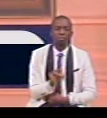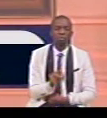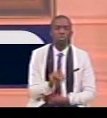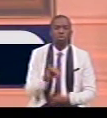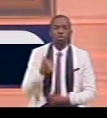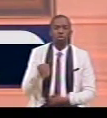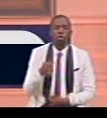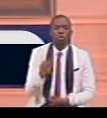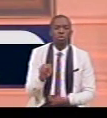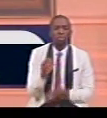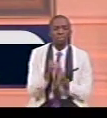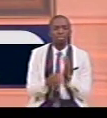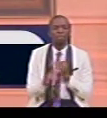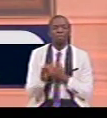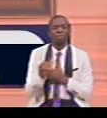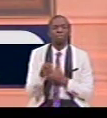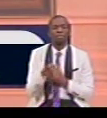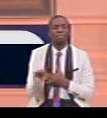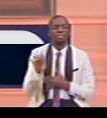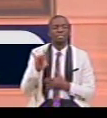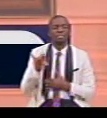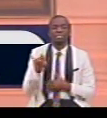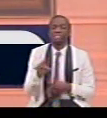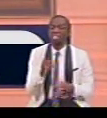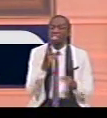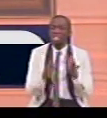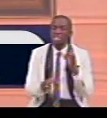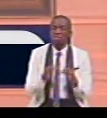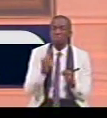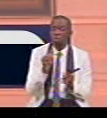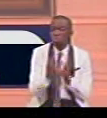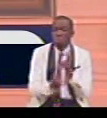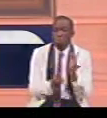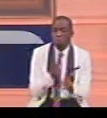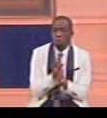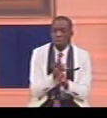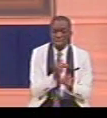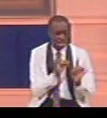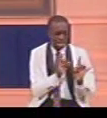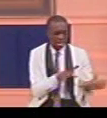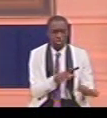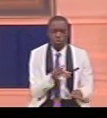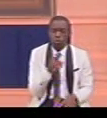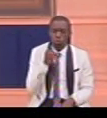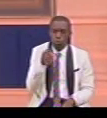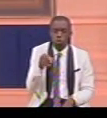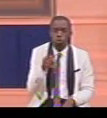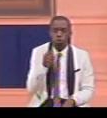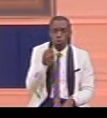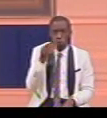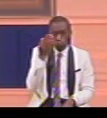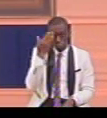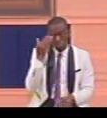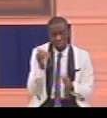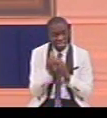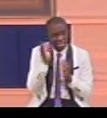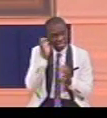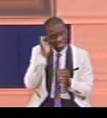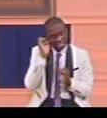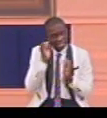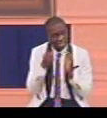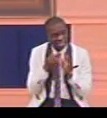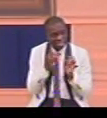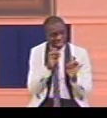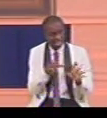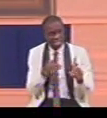chapter 15 verse 18 if the world hits you you know that it hated me before he treated you if he